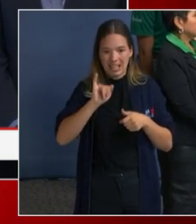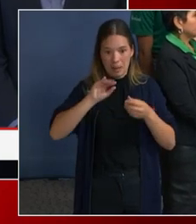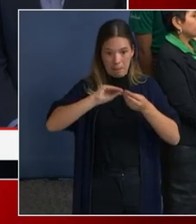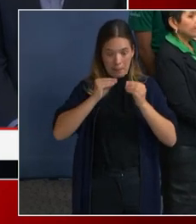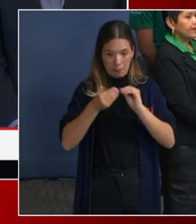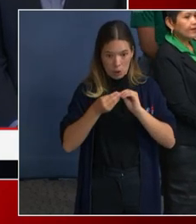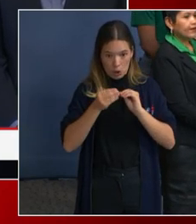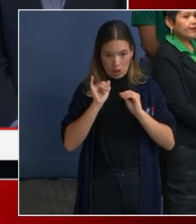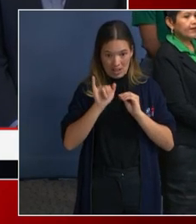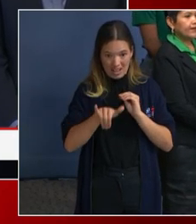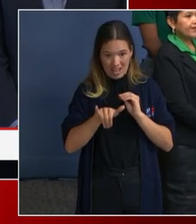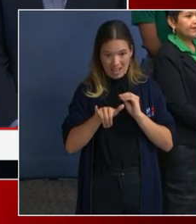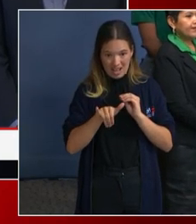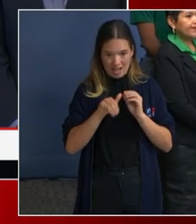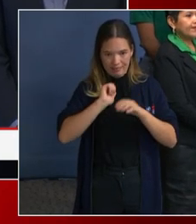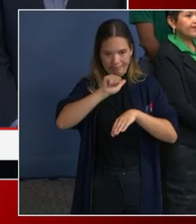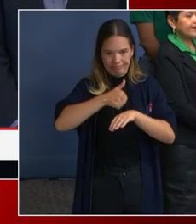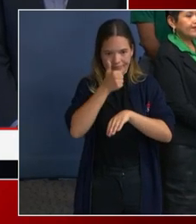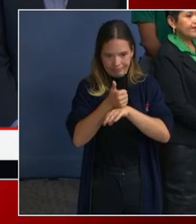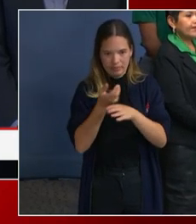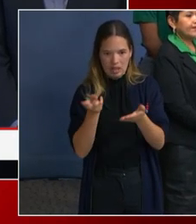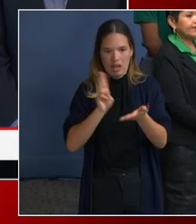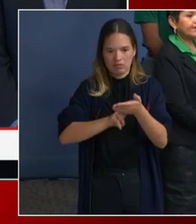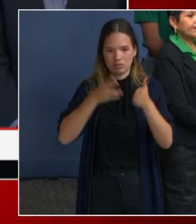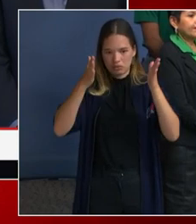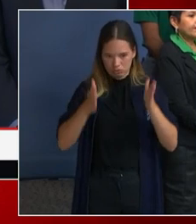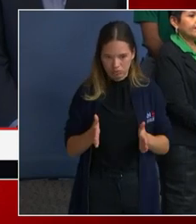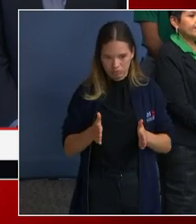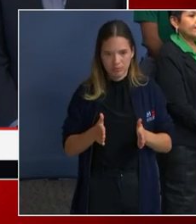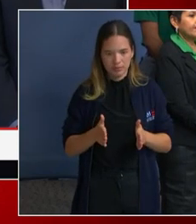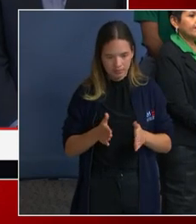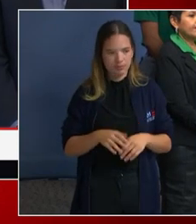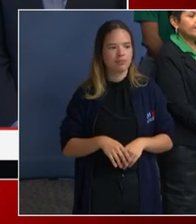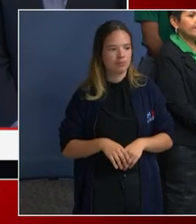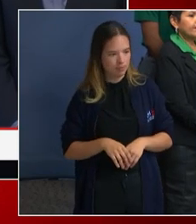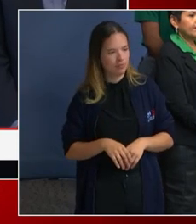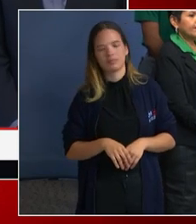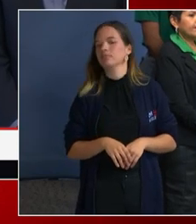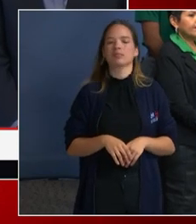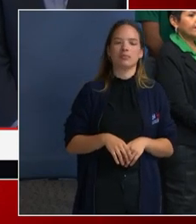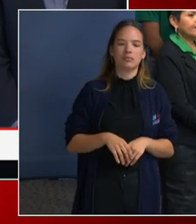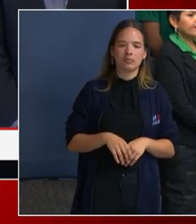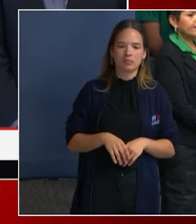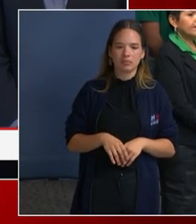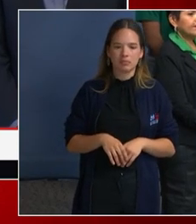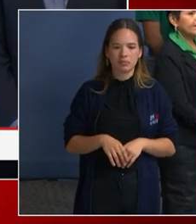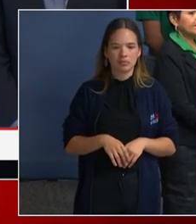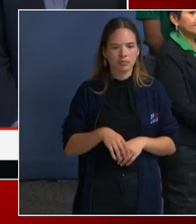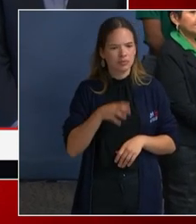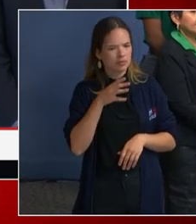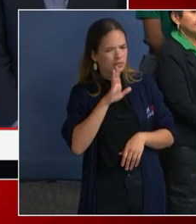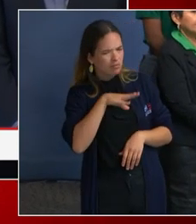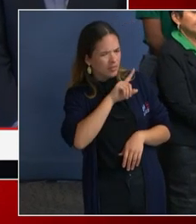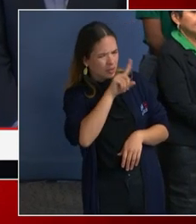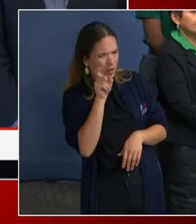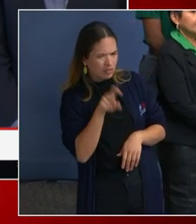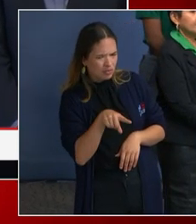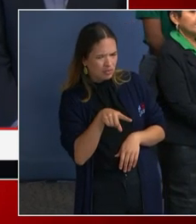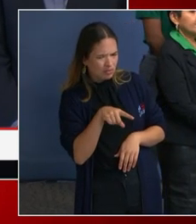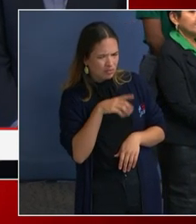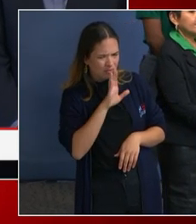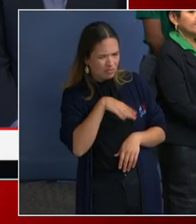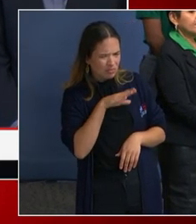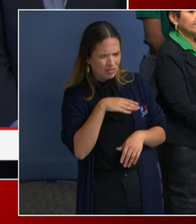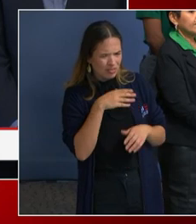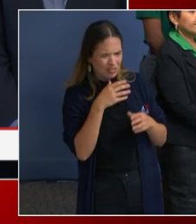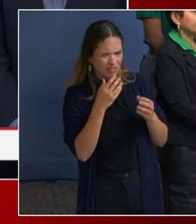on board. Any other questions? Yes. Mayor Bowser, why have you not come out more forceful against the Biden administration on